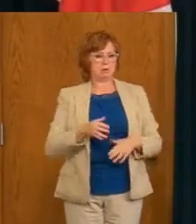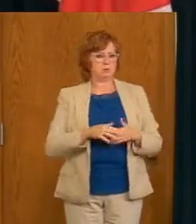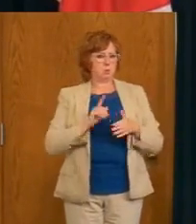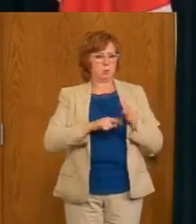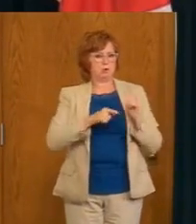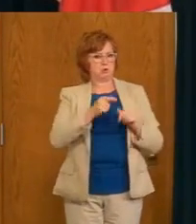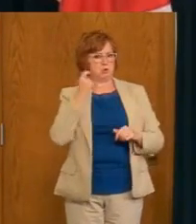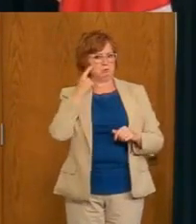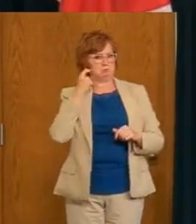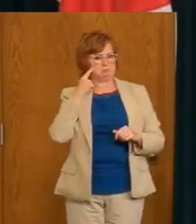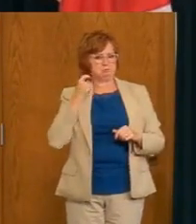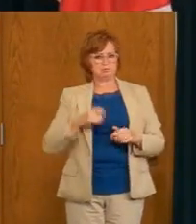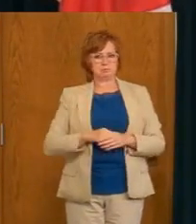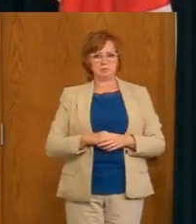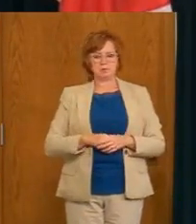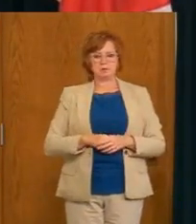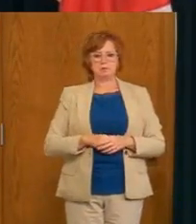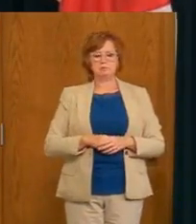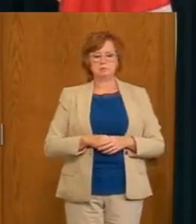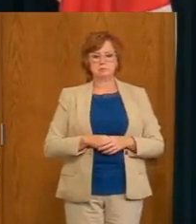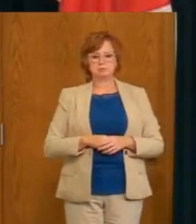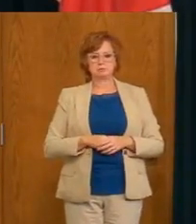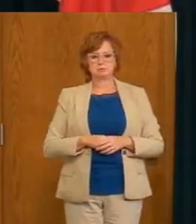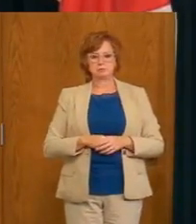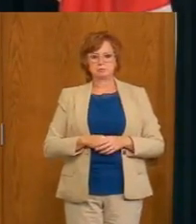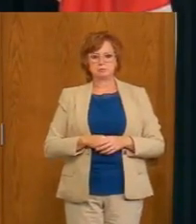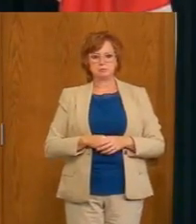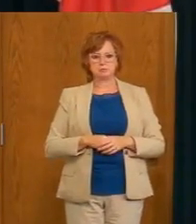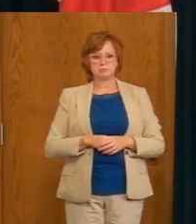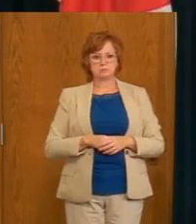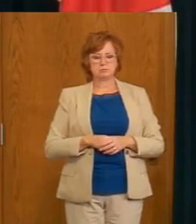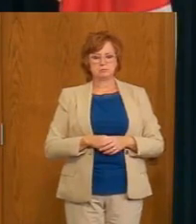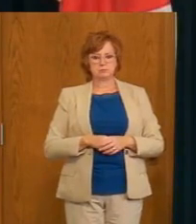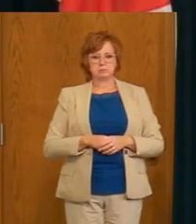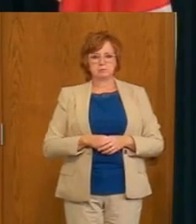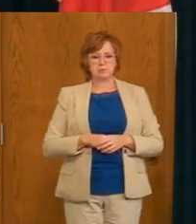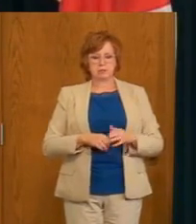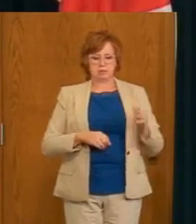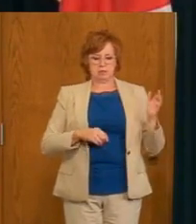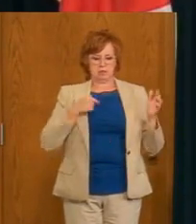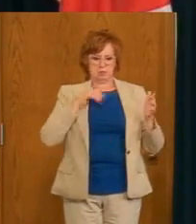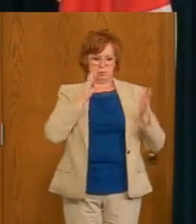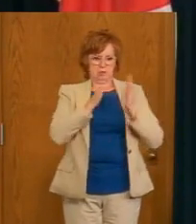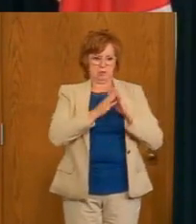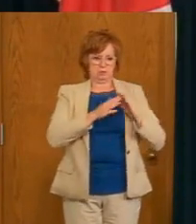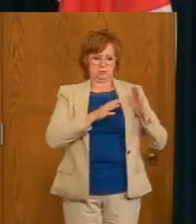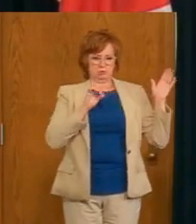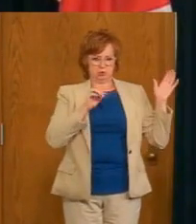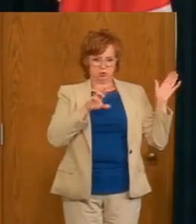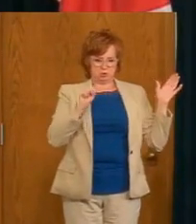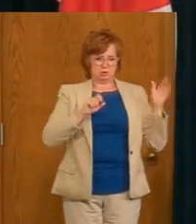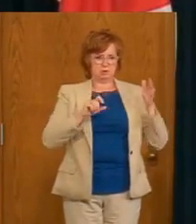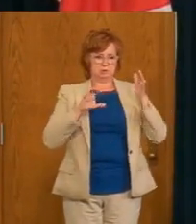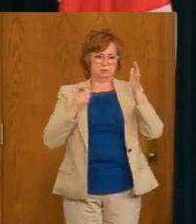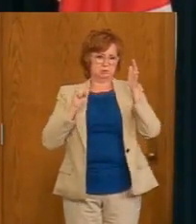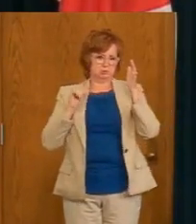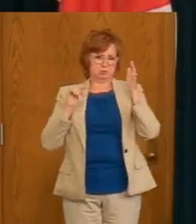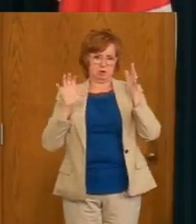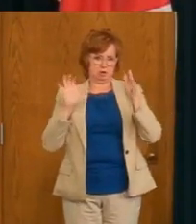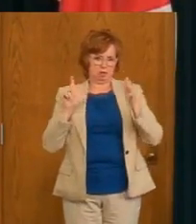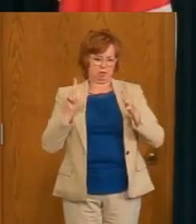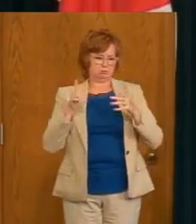room. Lynn? So you've talked a lot about living with COVID even after July 11th.